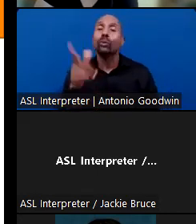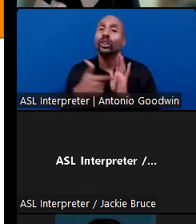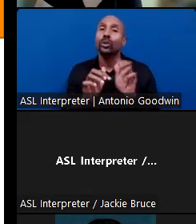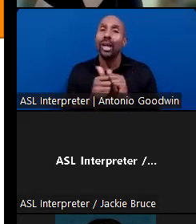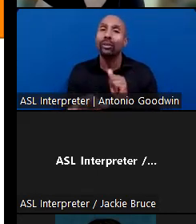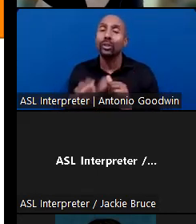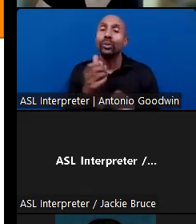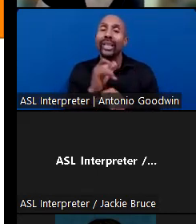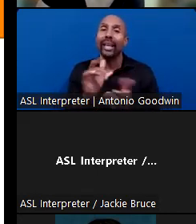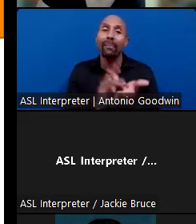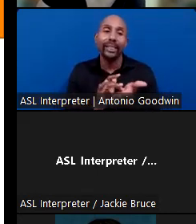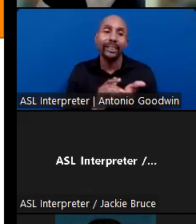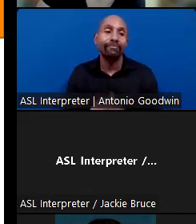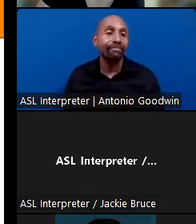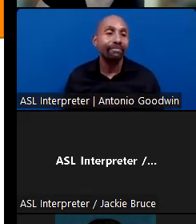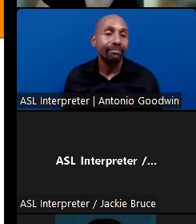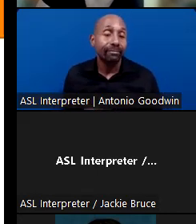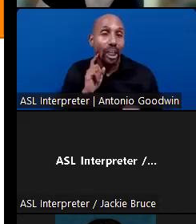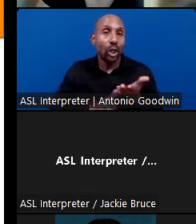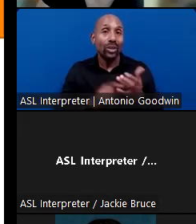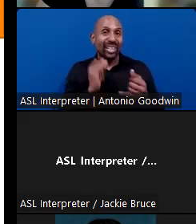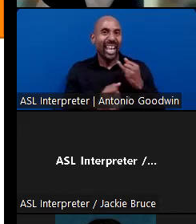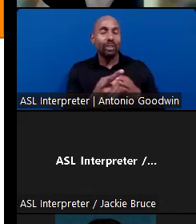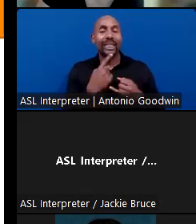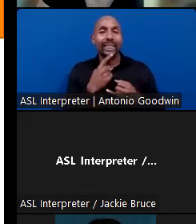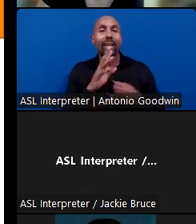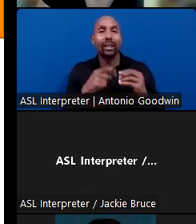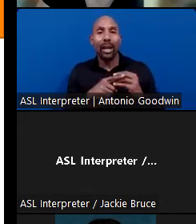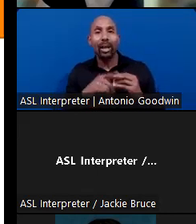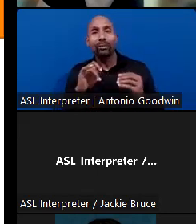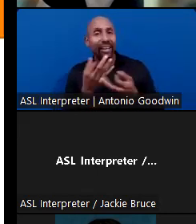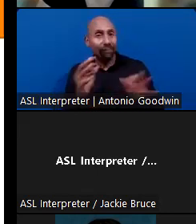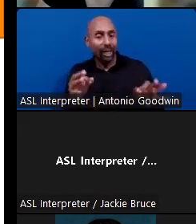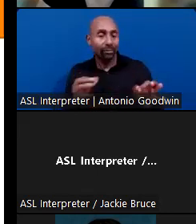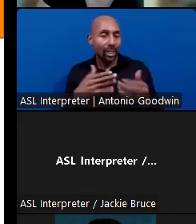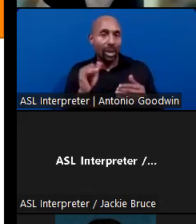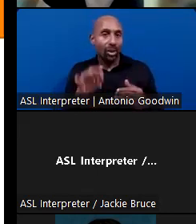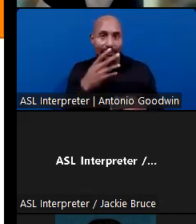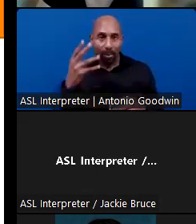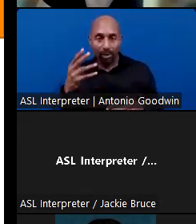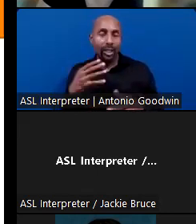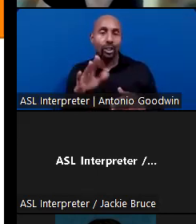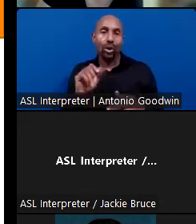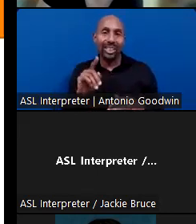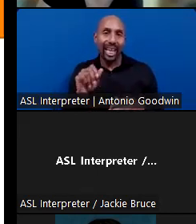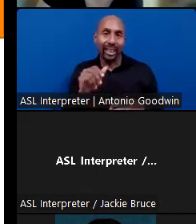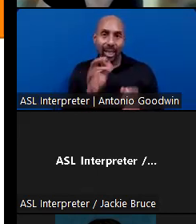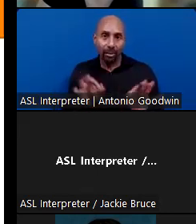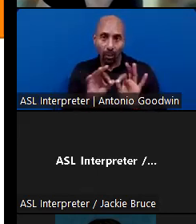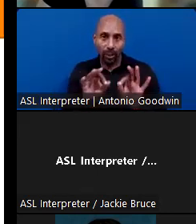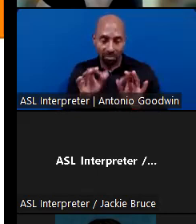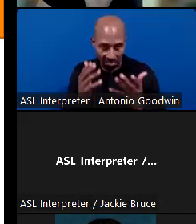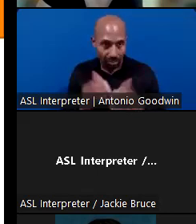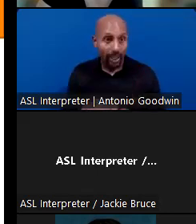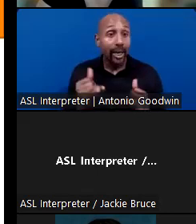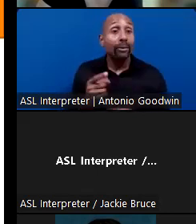Well, I'll show you right now. So the 3 ways to get them are to talk to your healthcare provider. If you